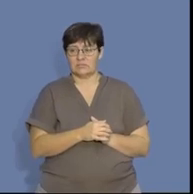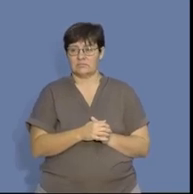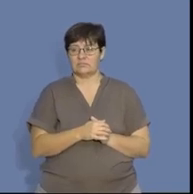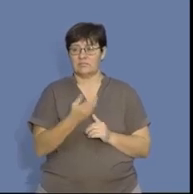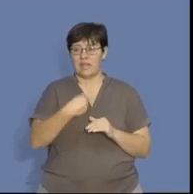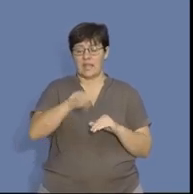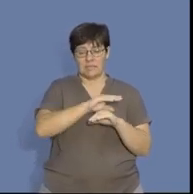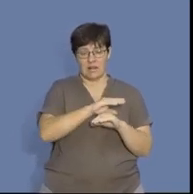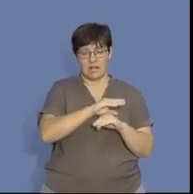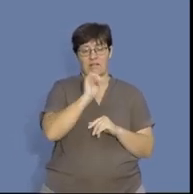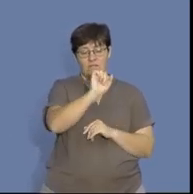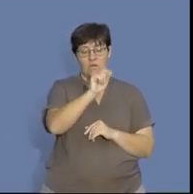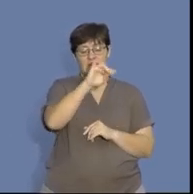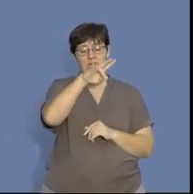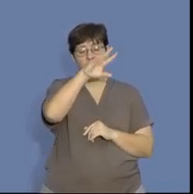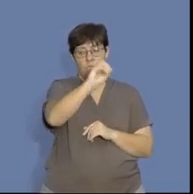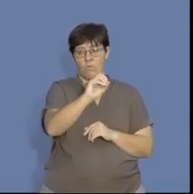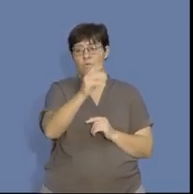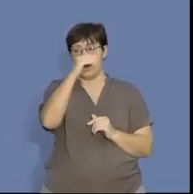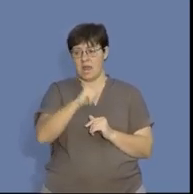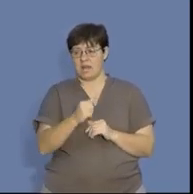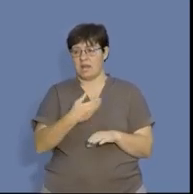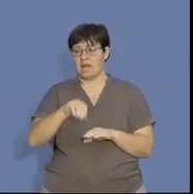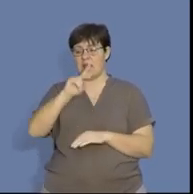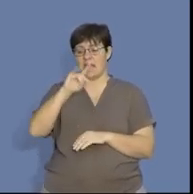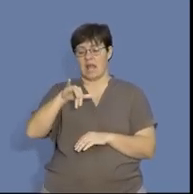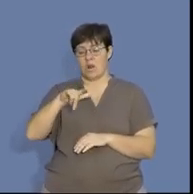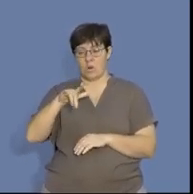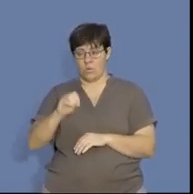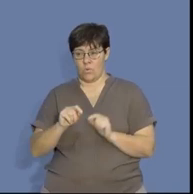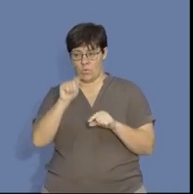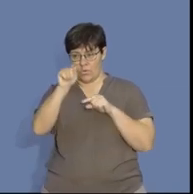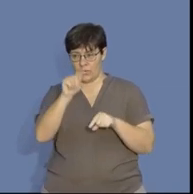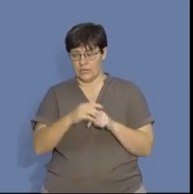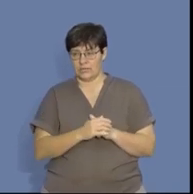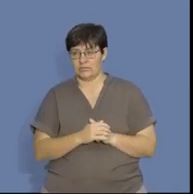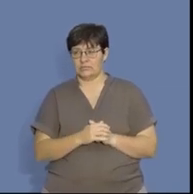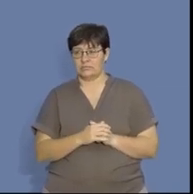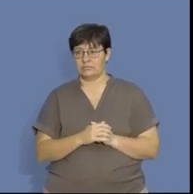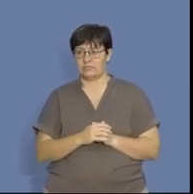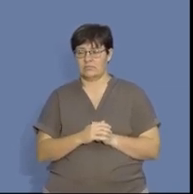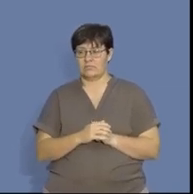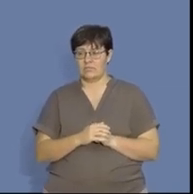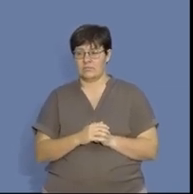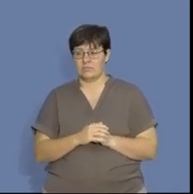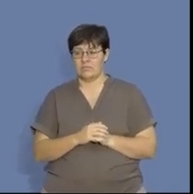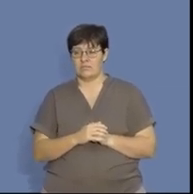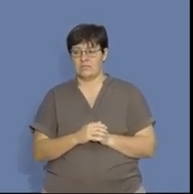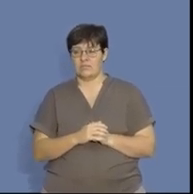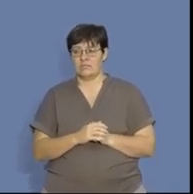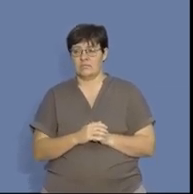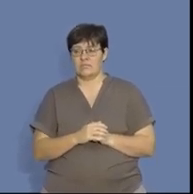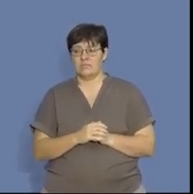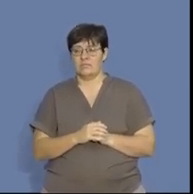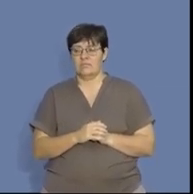we're given the capital account for both partners. So we've got Tino as one partner, Kylo as our